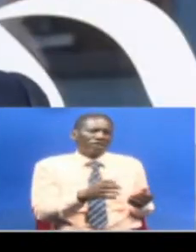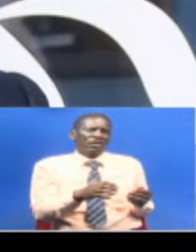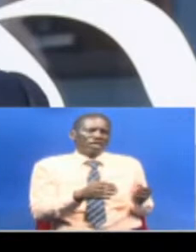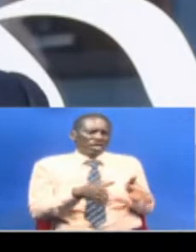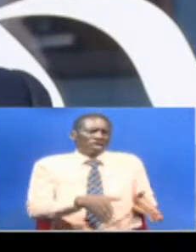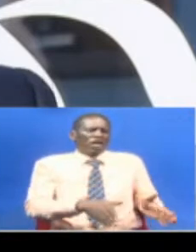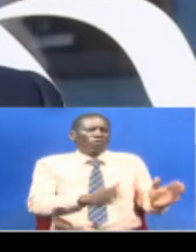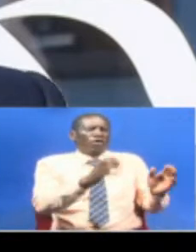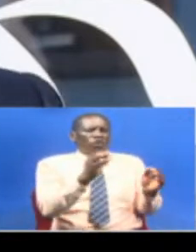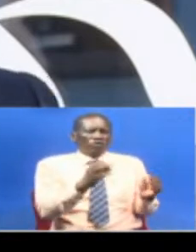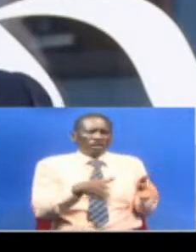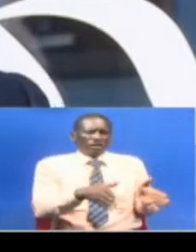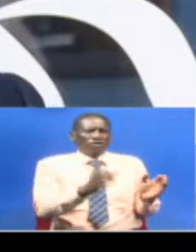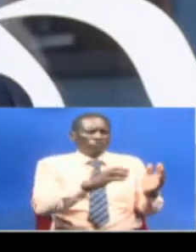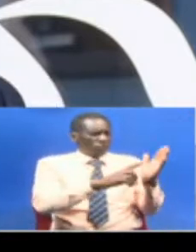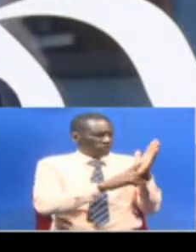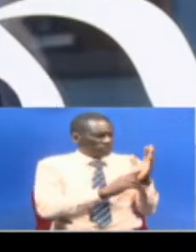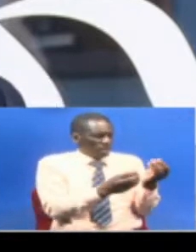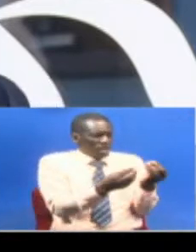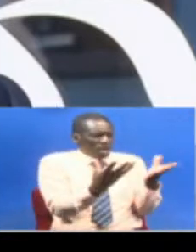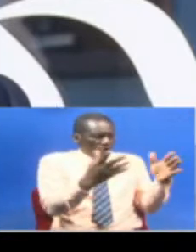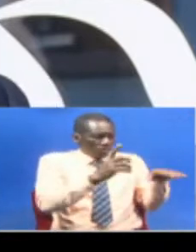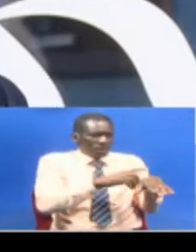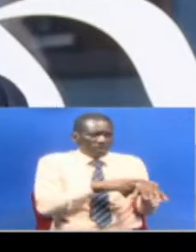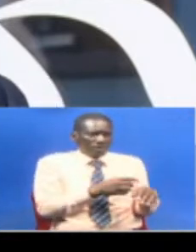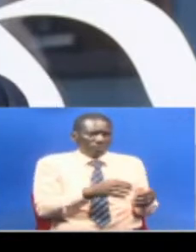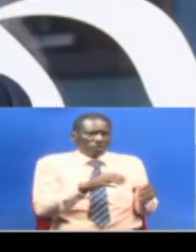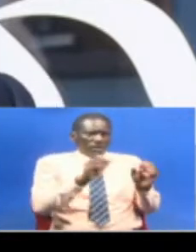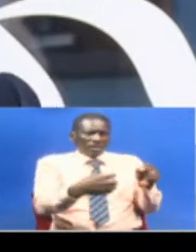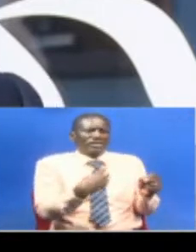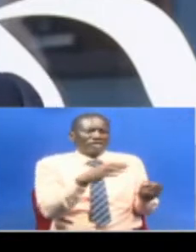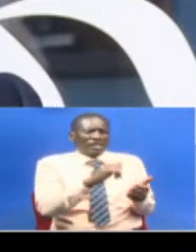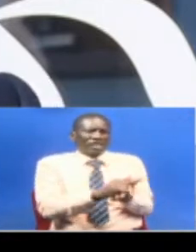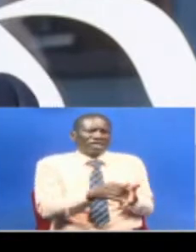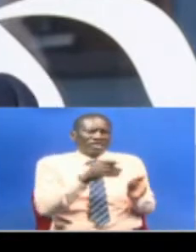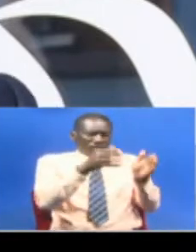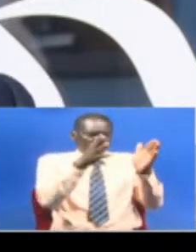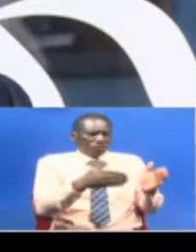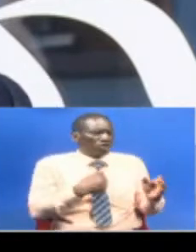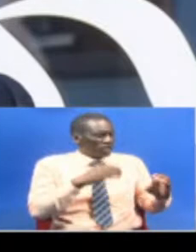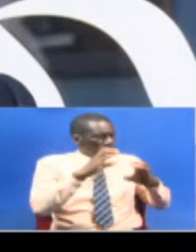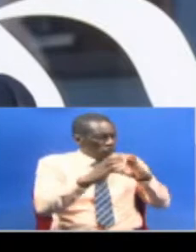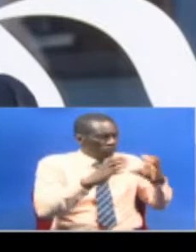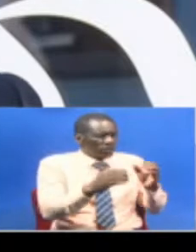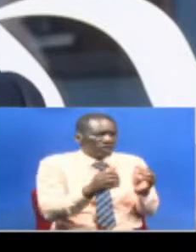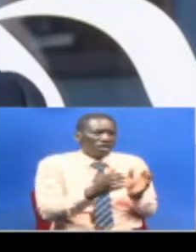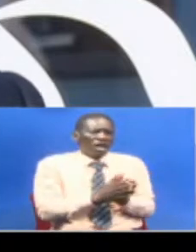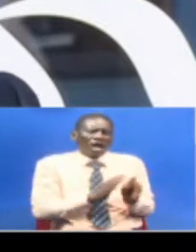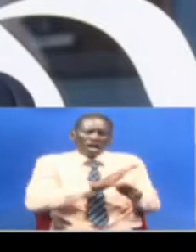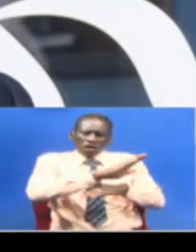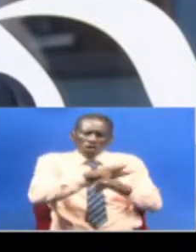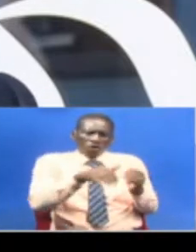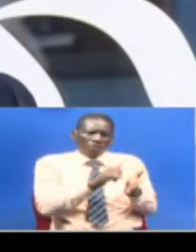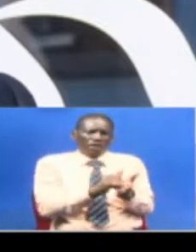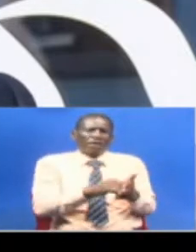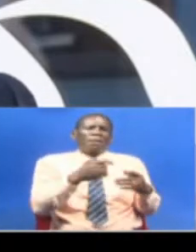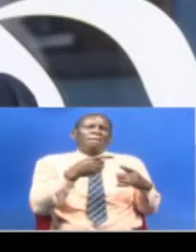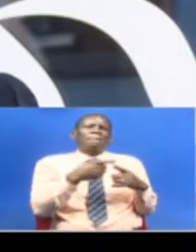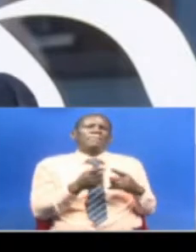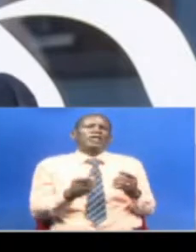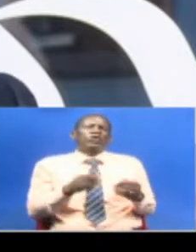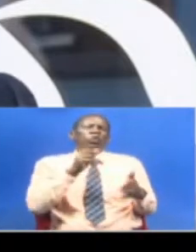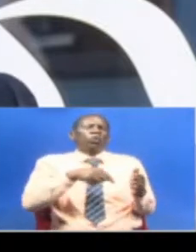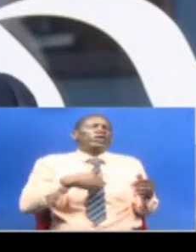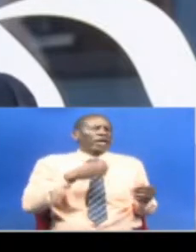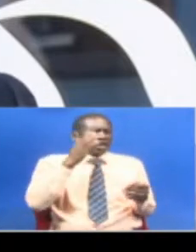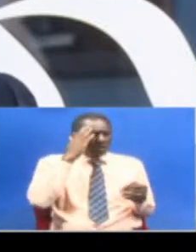of, for instance, how many times that you say that he had communicated and all that. But what I know is